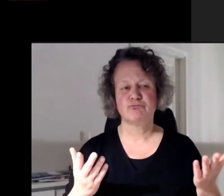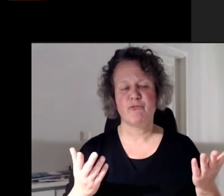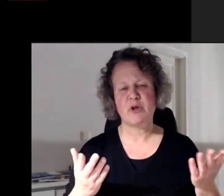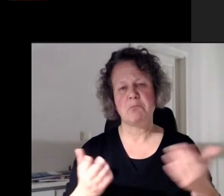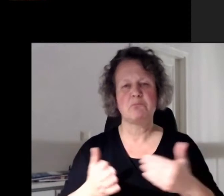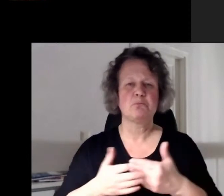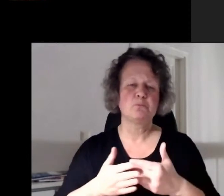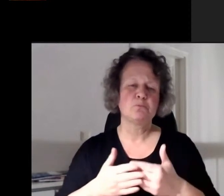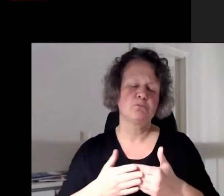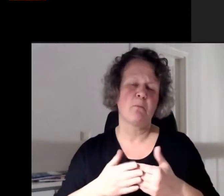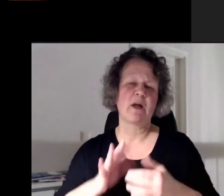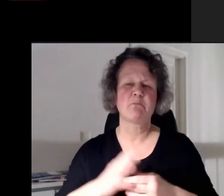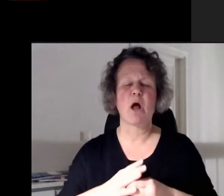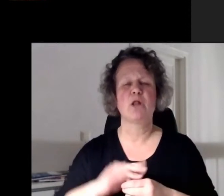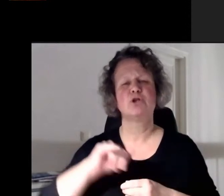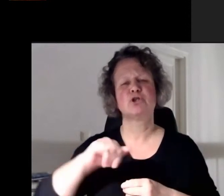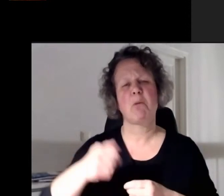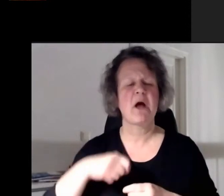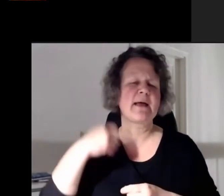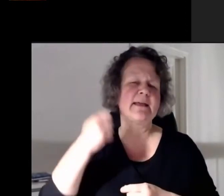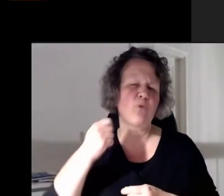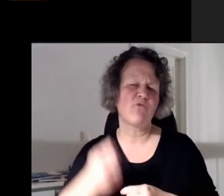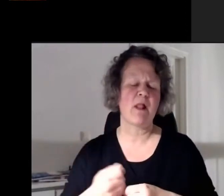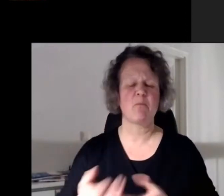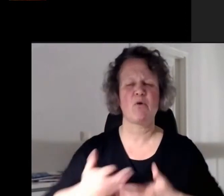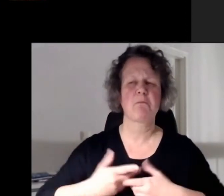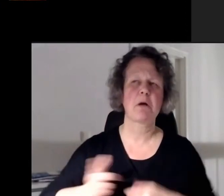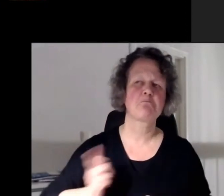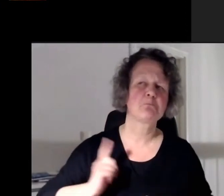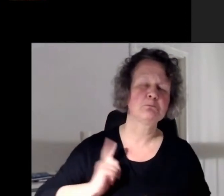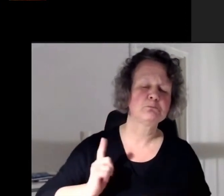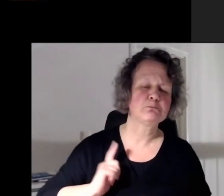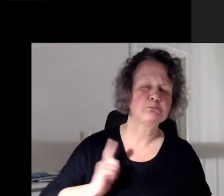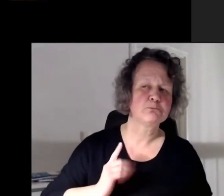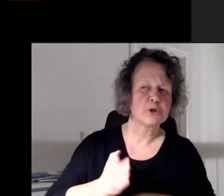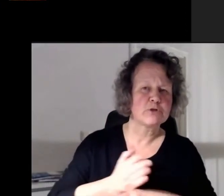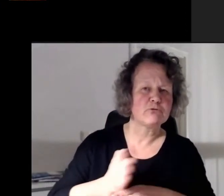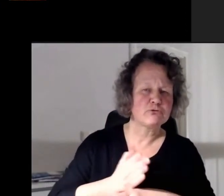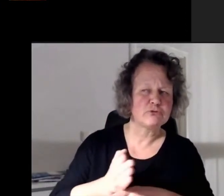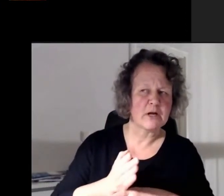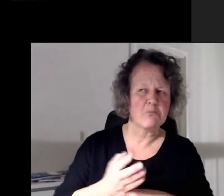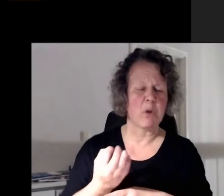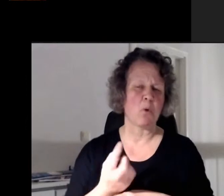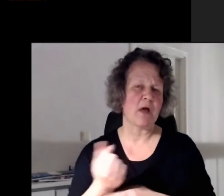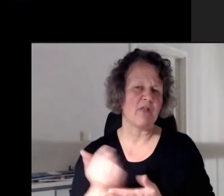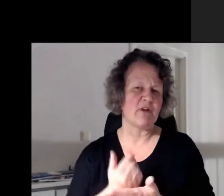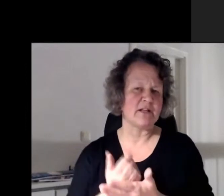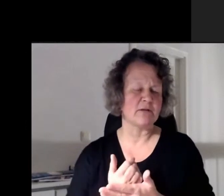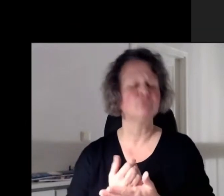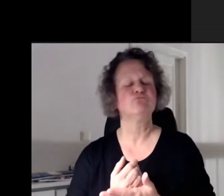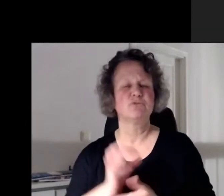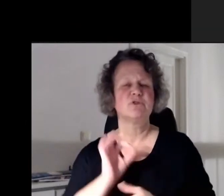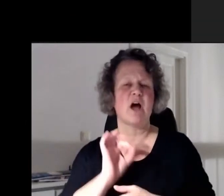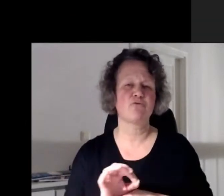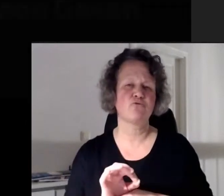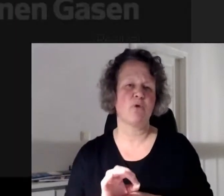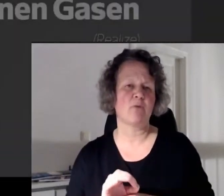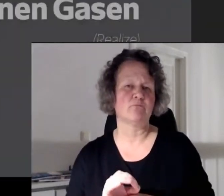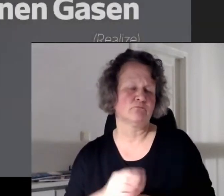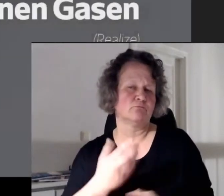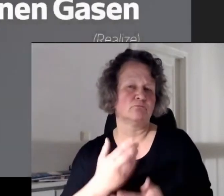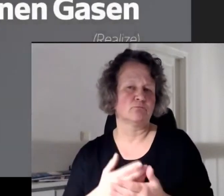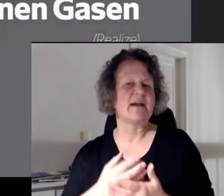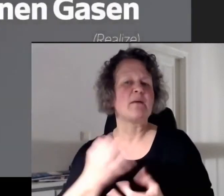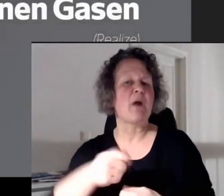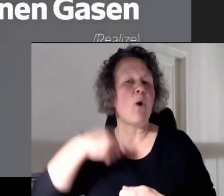who wants to make films or movies between two jobs, between movies, to overbridge the time if you want, and